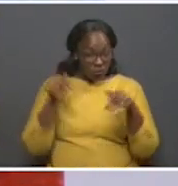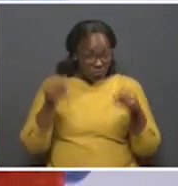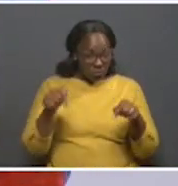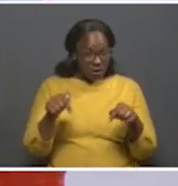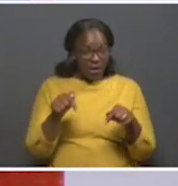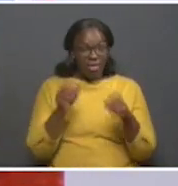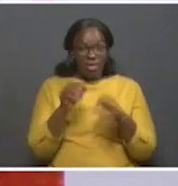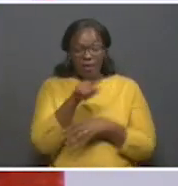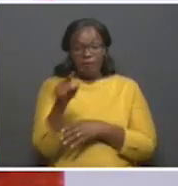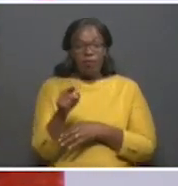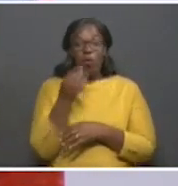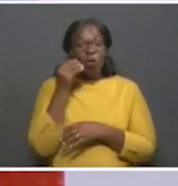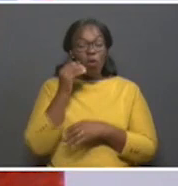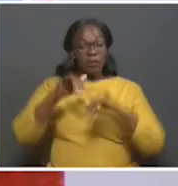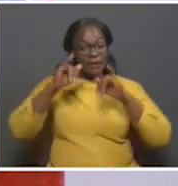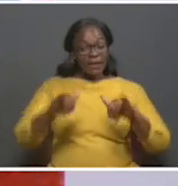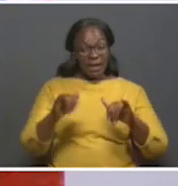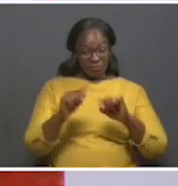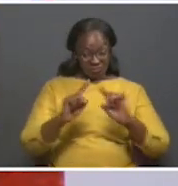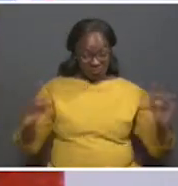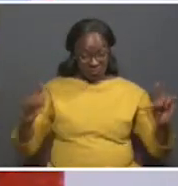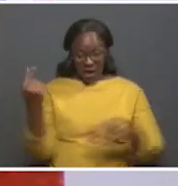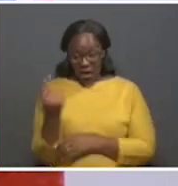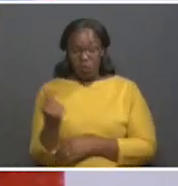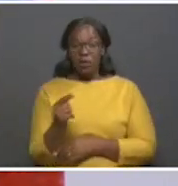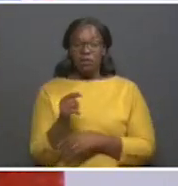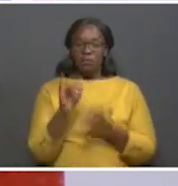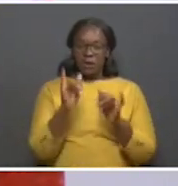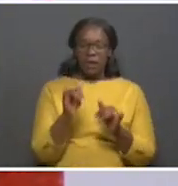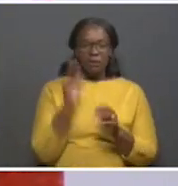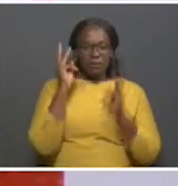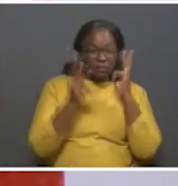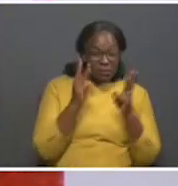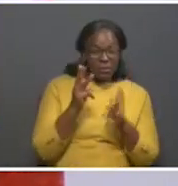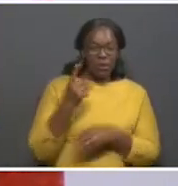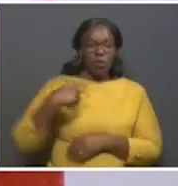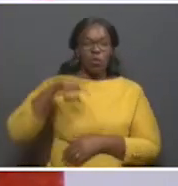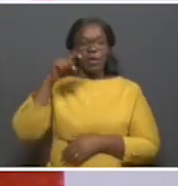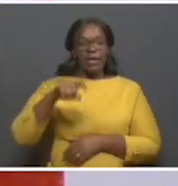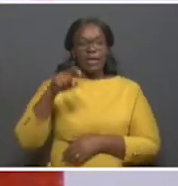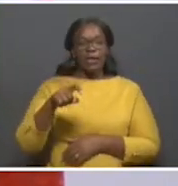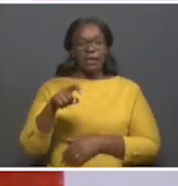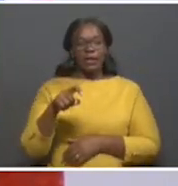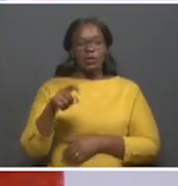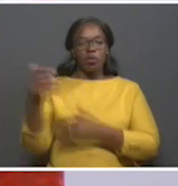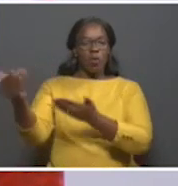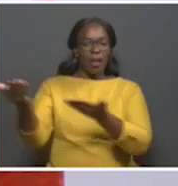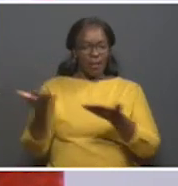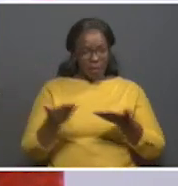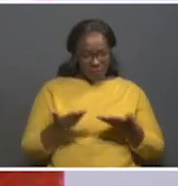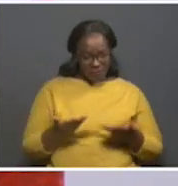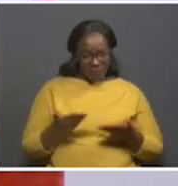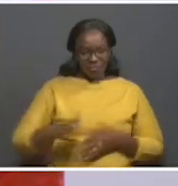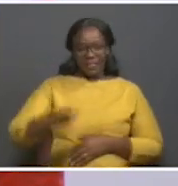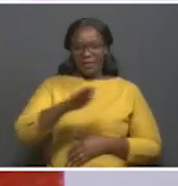those who are in quarantines, for those who are in isolation, for those who are in panic, we need to usher them into the presence